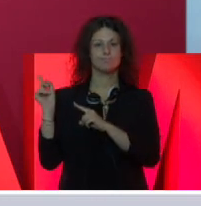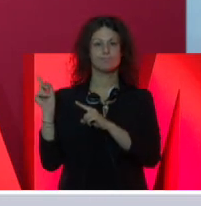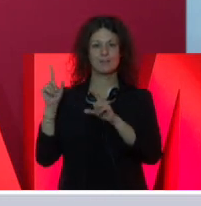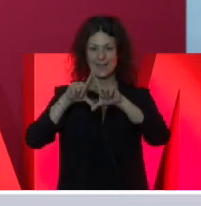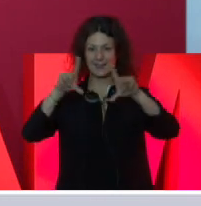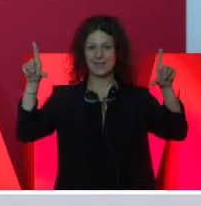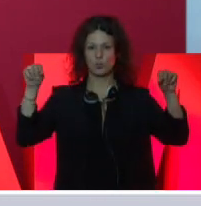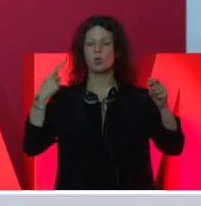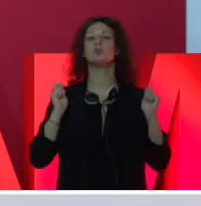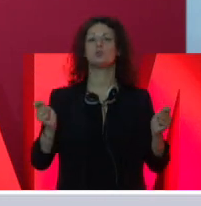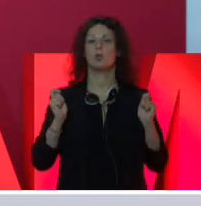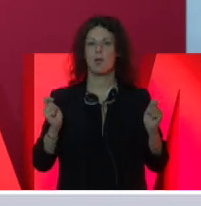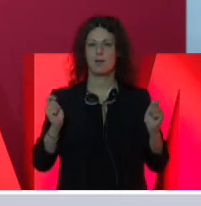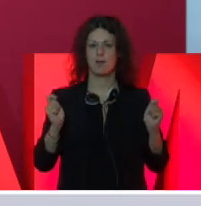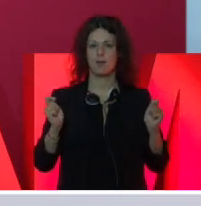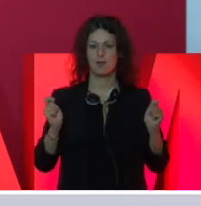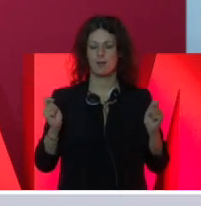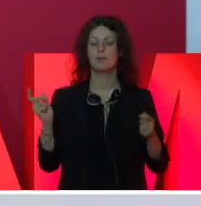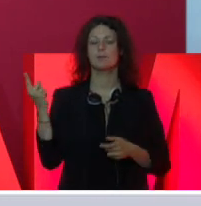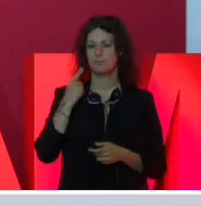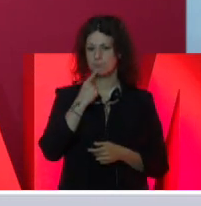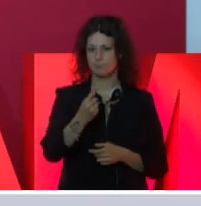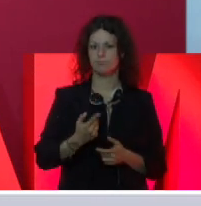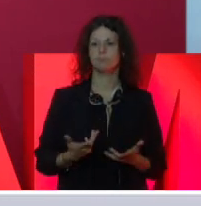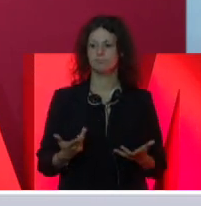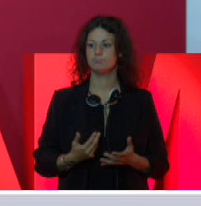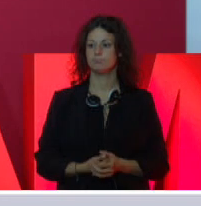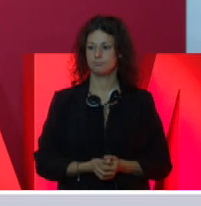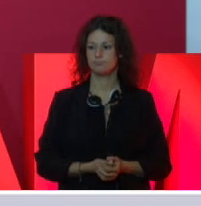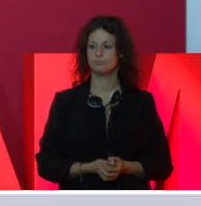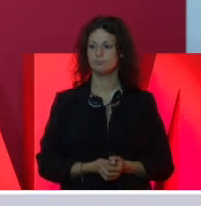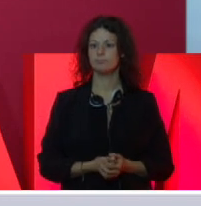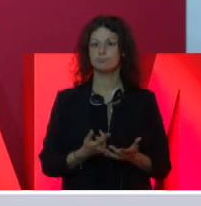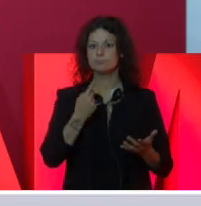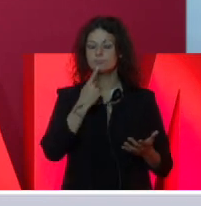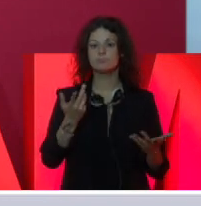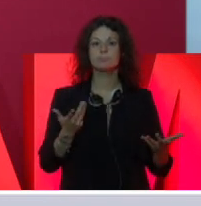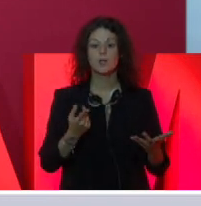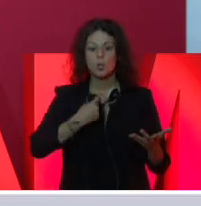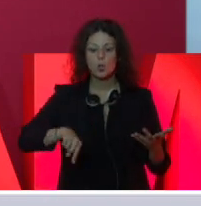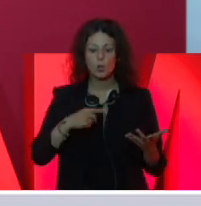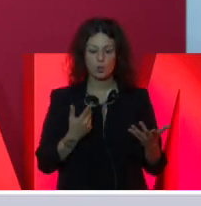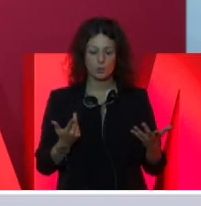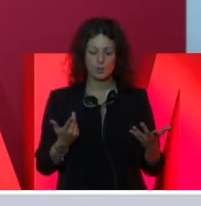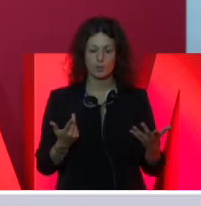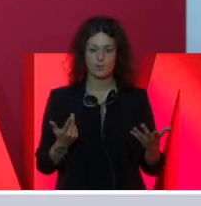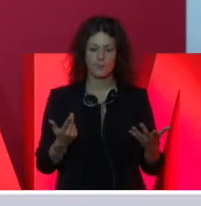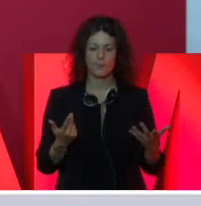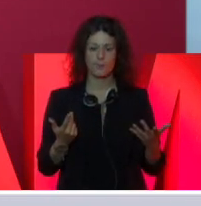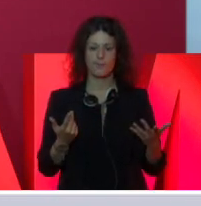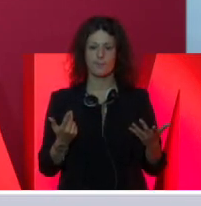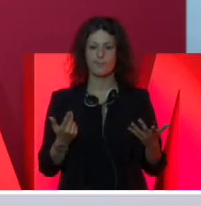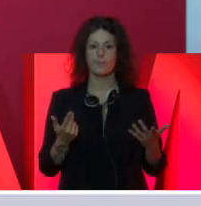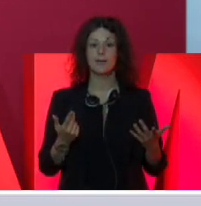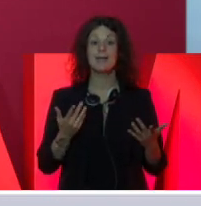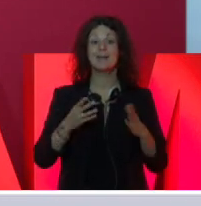Nature. Bias detectives, the researchers striving to make algorithms fair. How can we possibly learn to